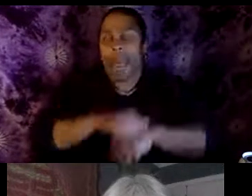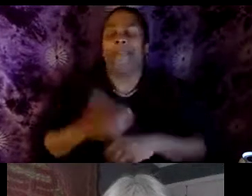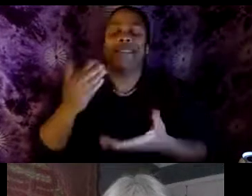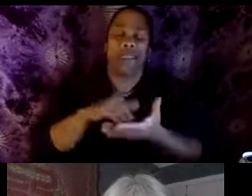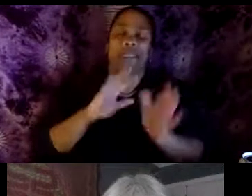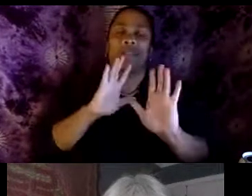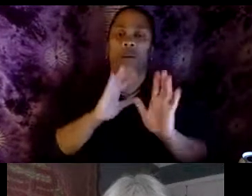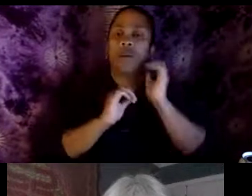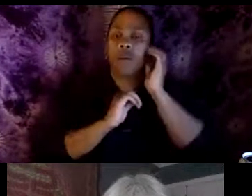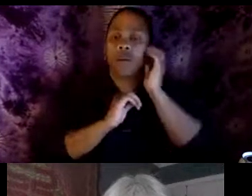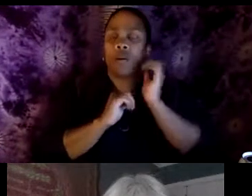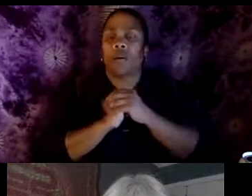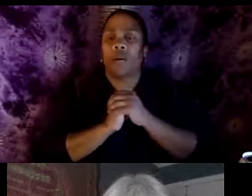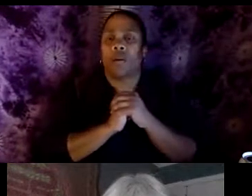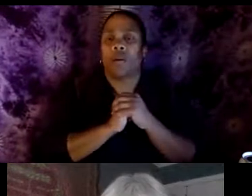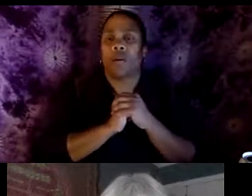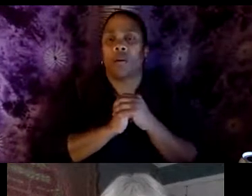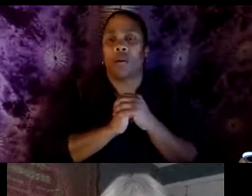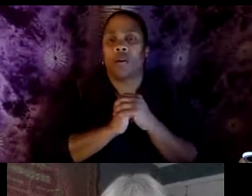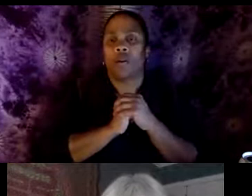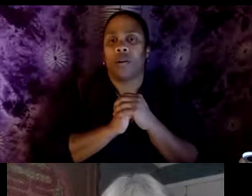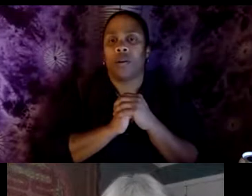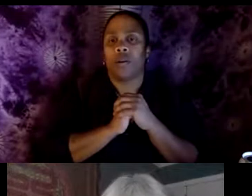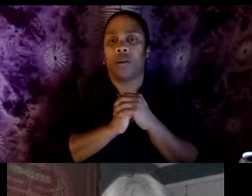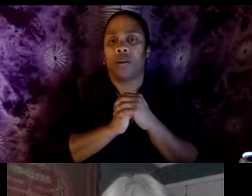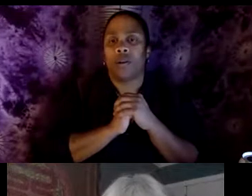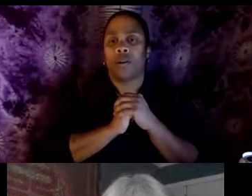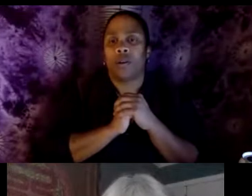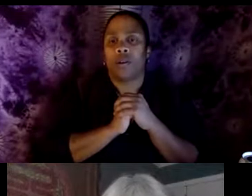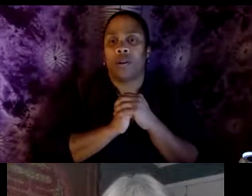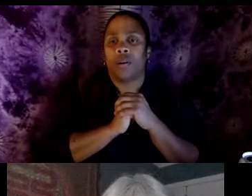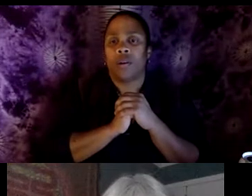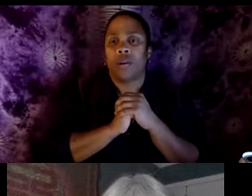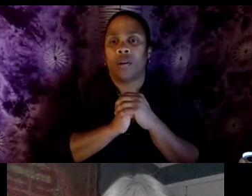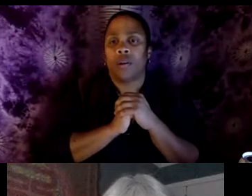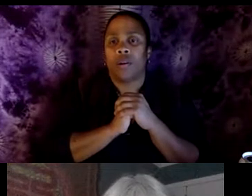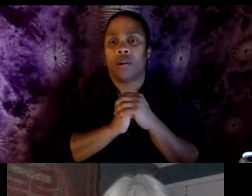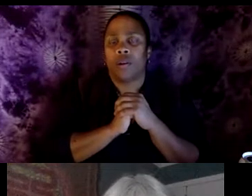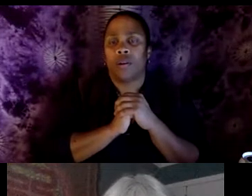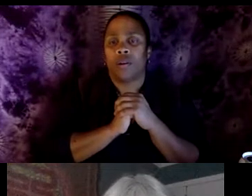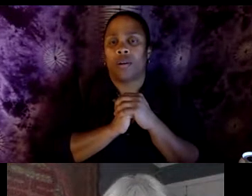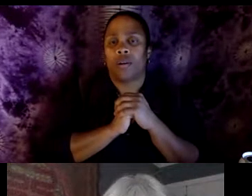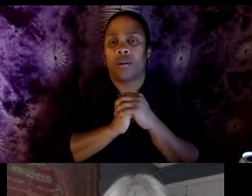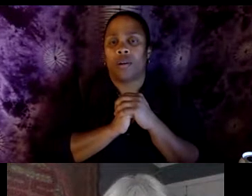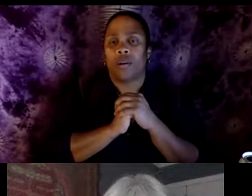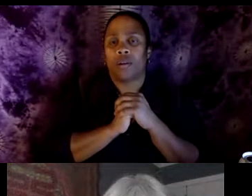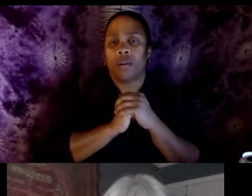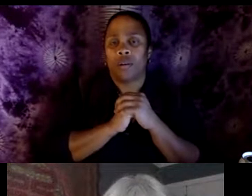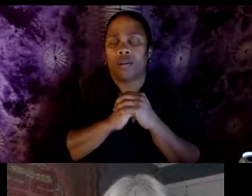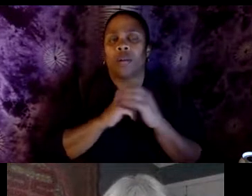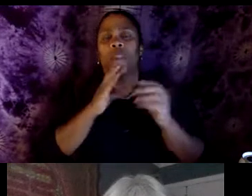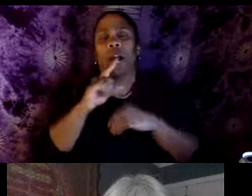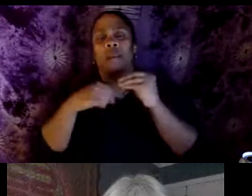inherited experiences, believe it or not, epigenetically, as well as of course our genetics and our experience in the